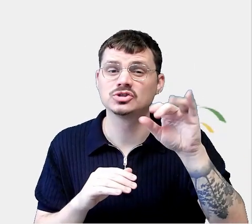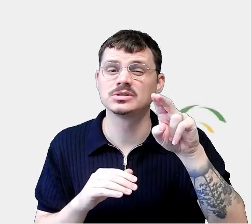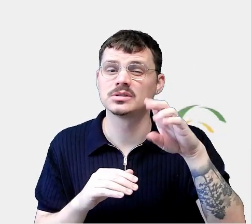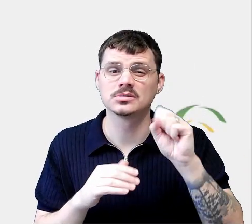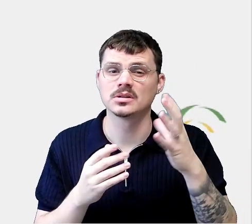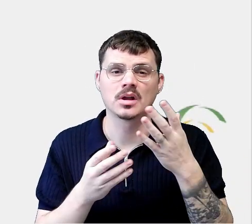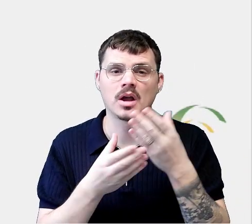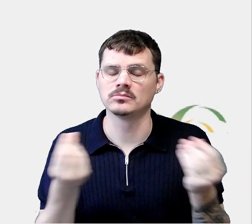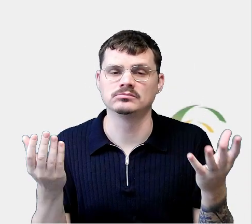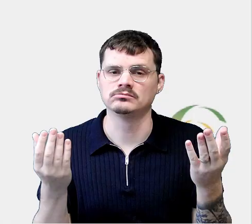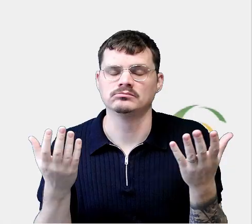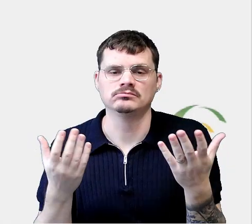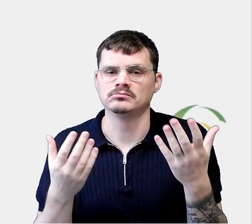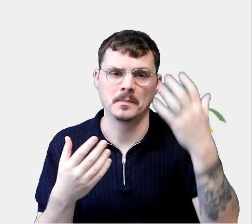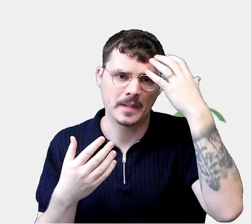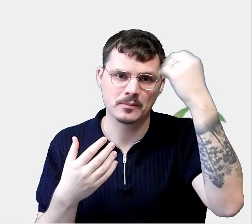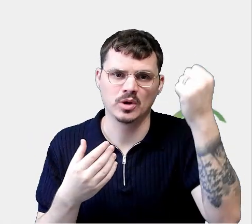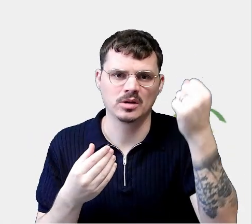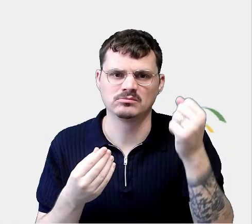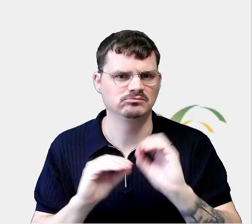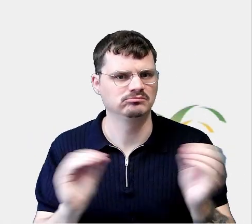memory for the seizure.